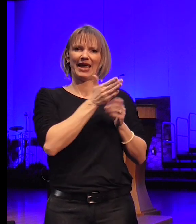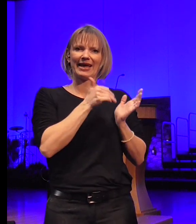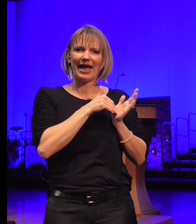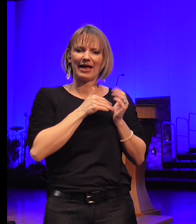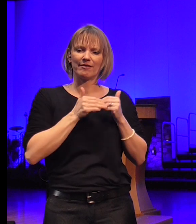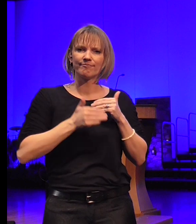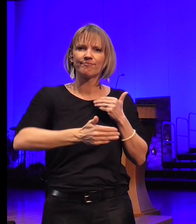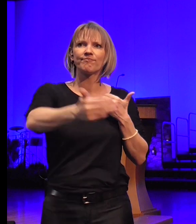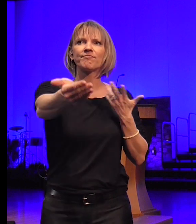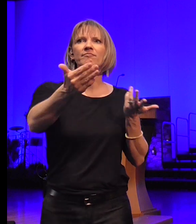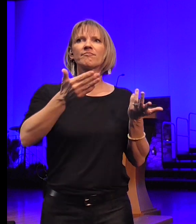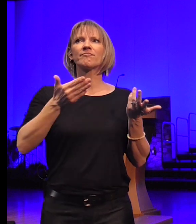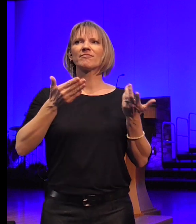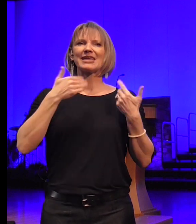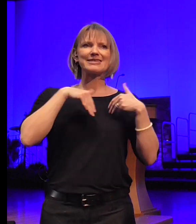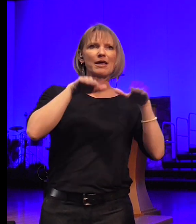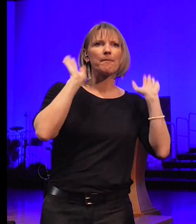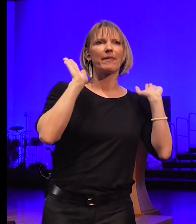and surrender